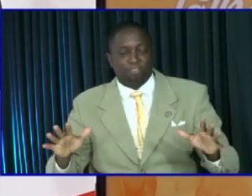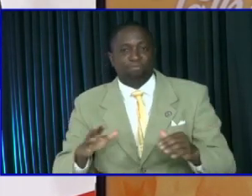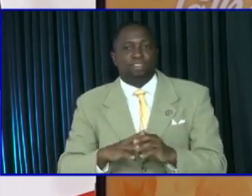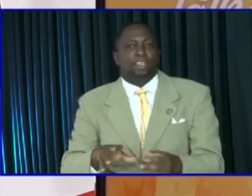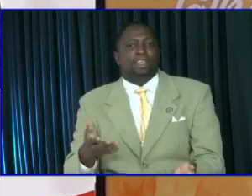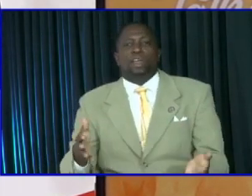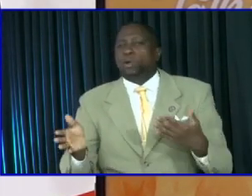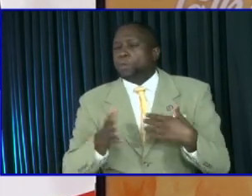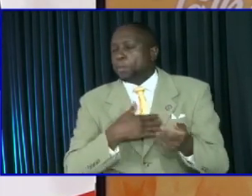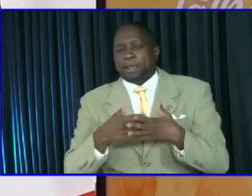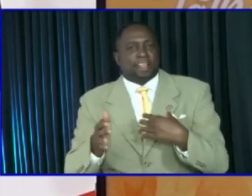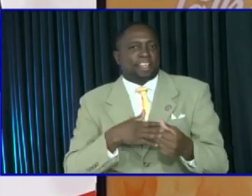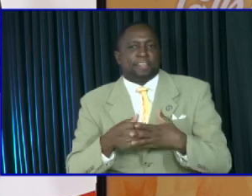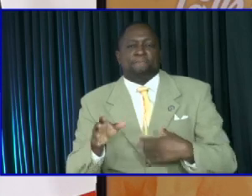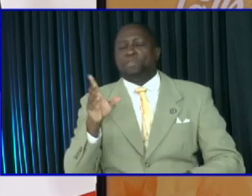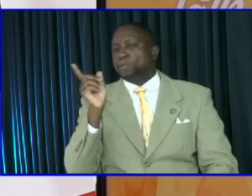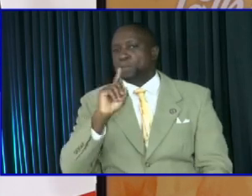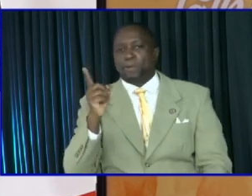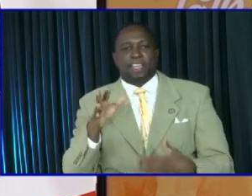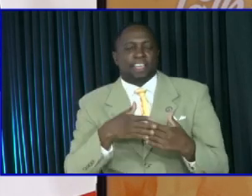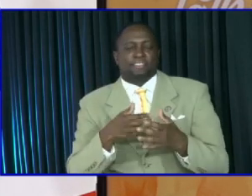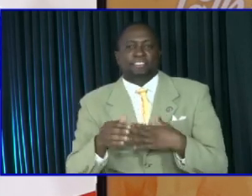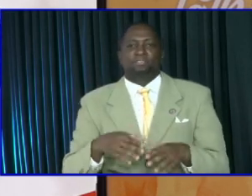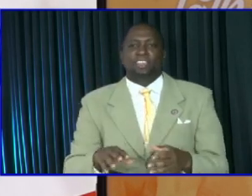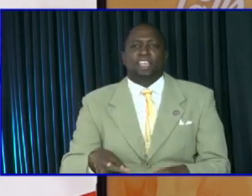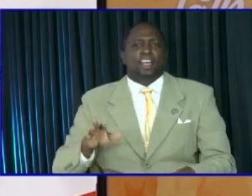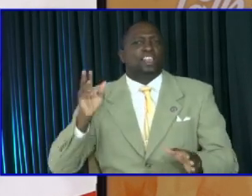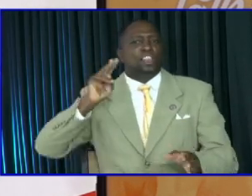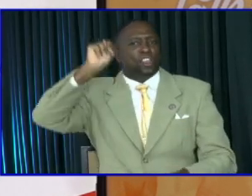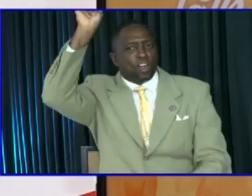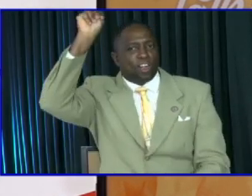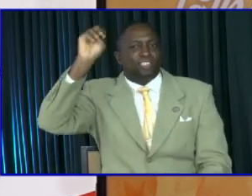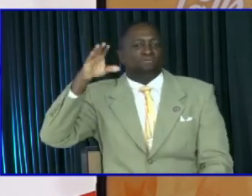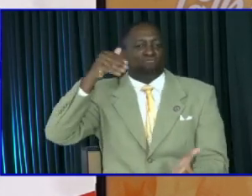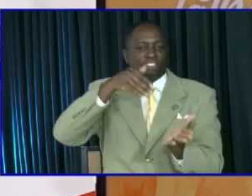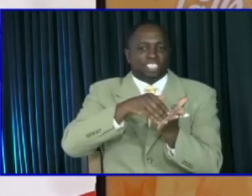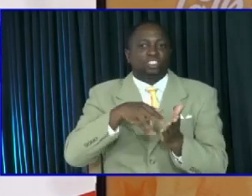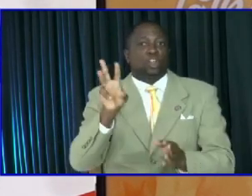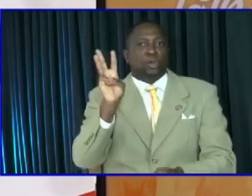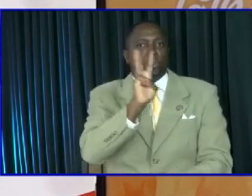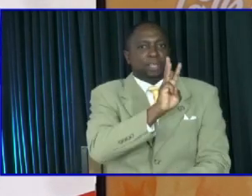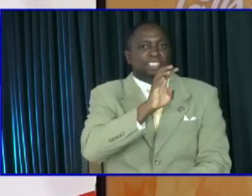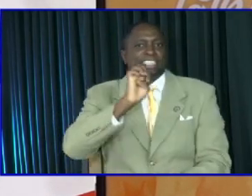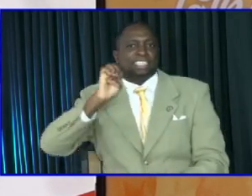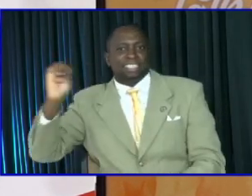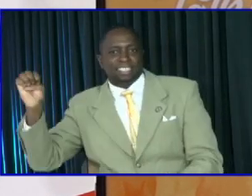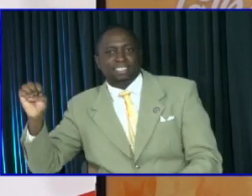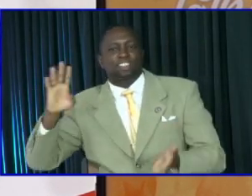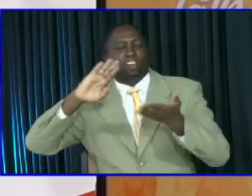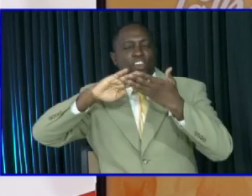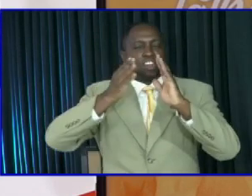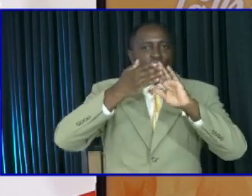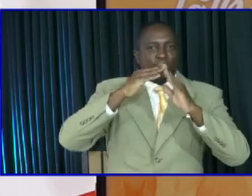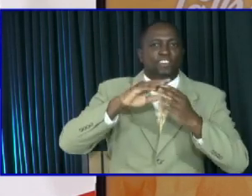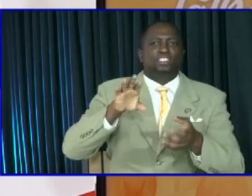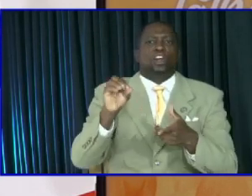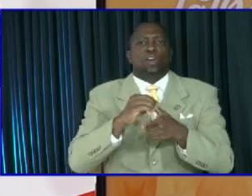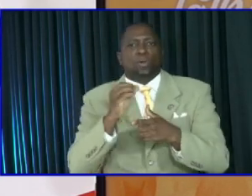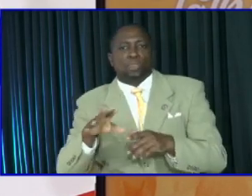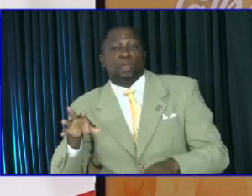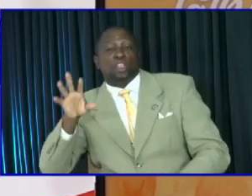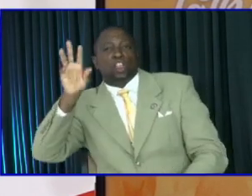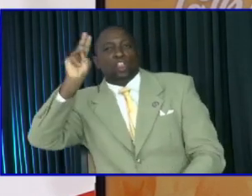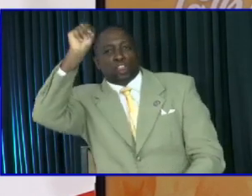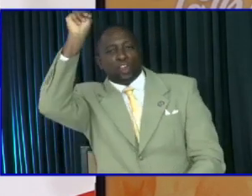Conference, whether it is in the Central Jamaica Conference or the North Jamaica Conference, or closer year, the Northeast Jamaica